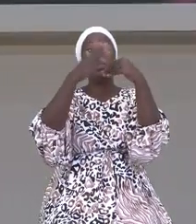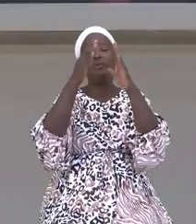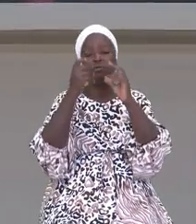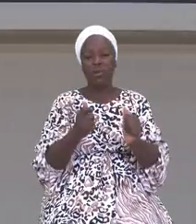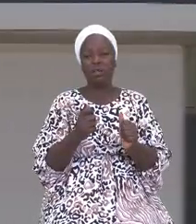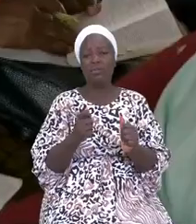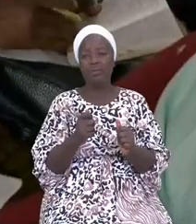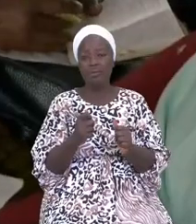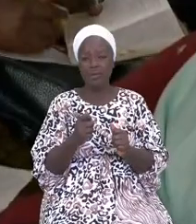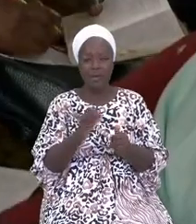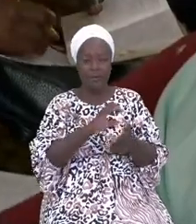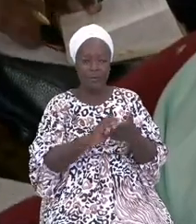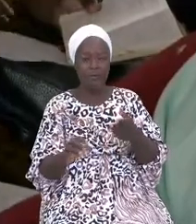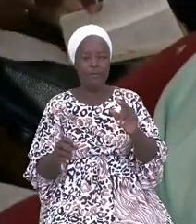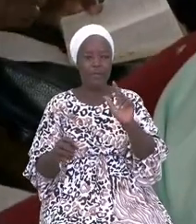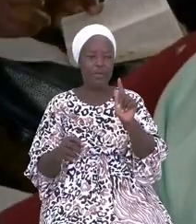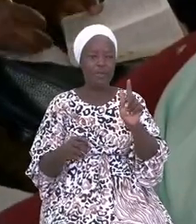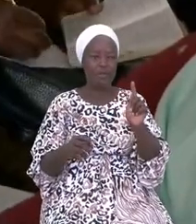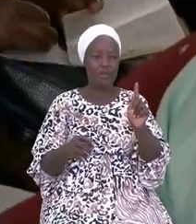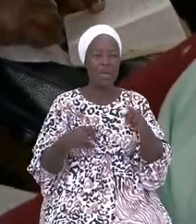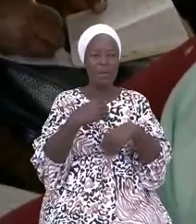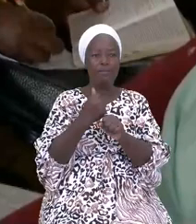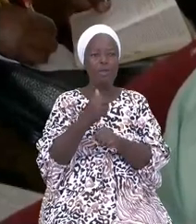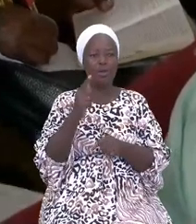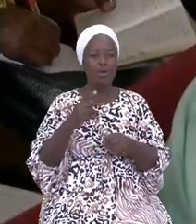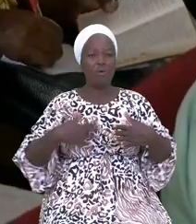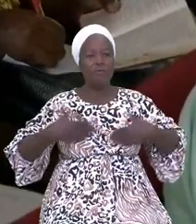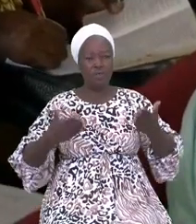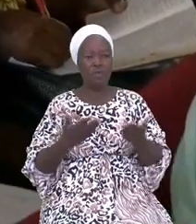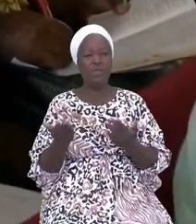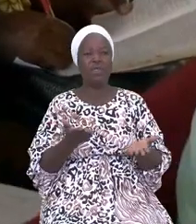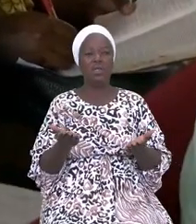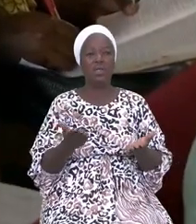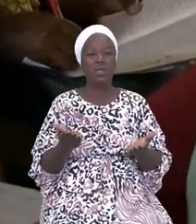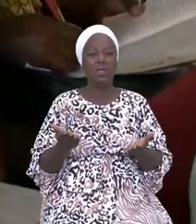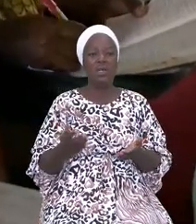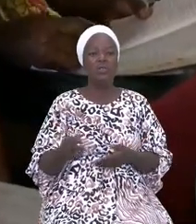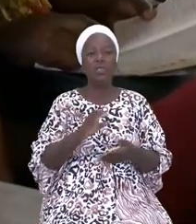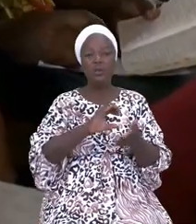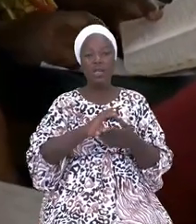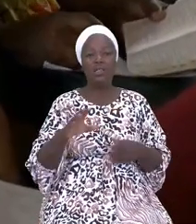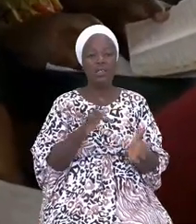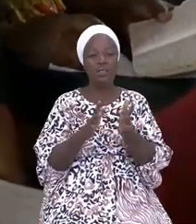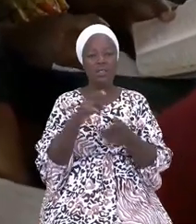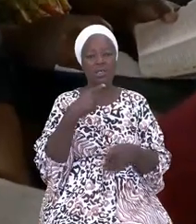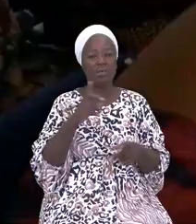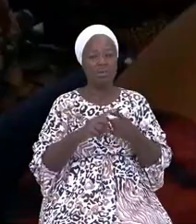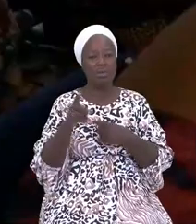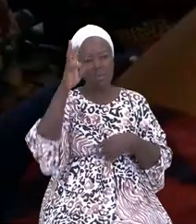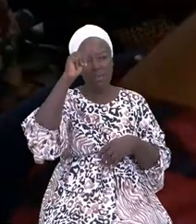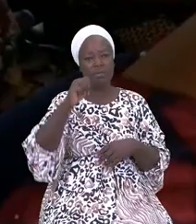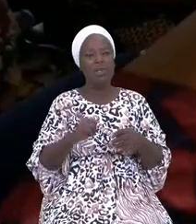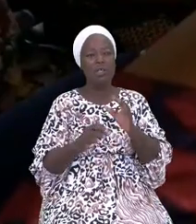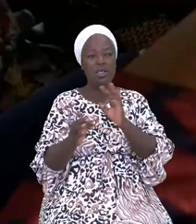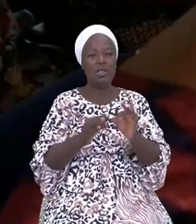verse 21. Don't make your conclusion yet. In verse 21, Jesus saith unto him, if